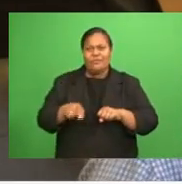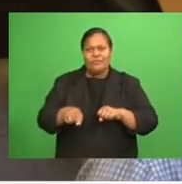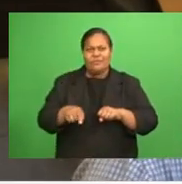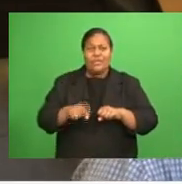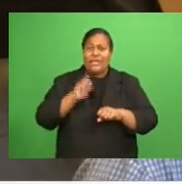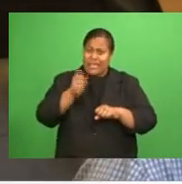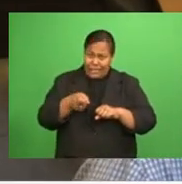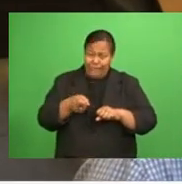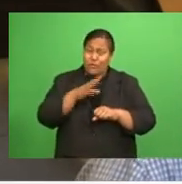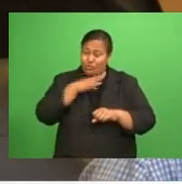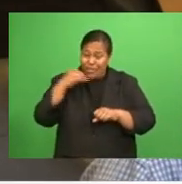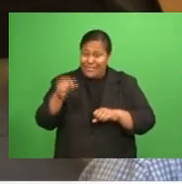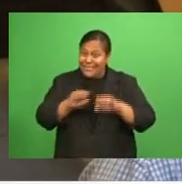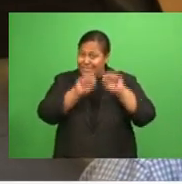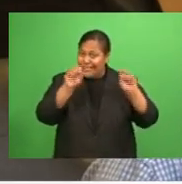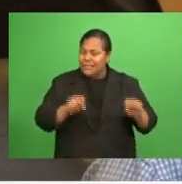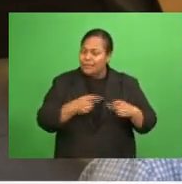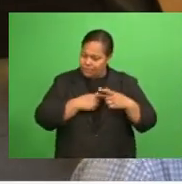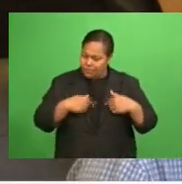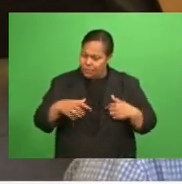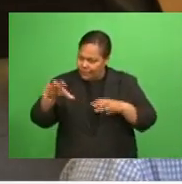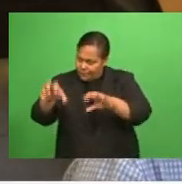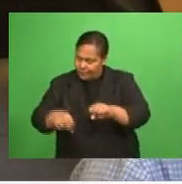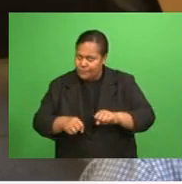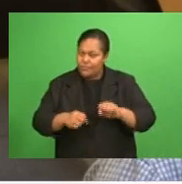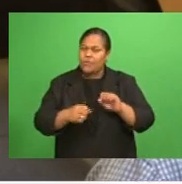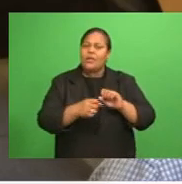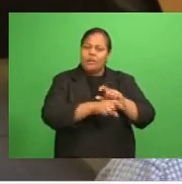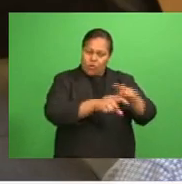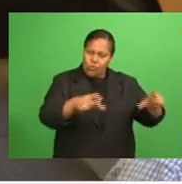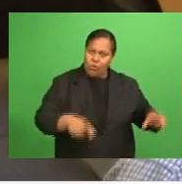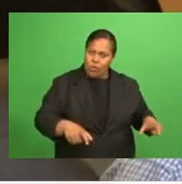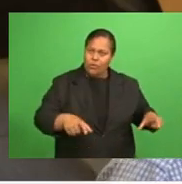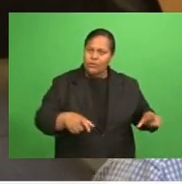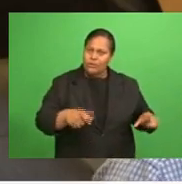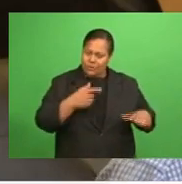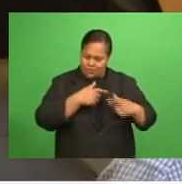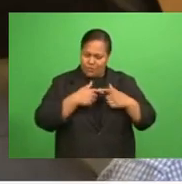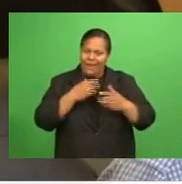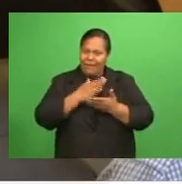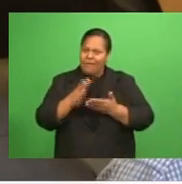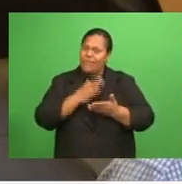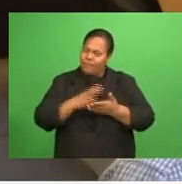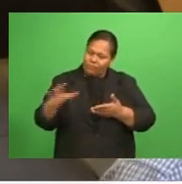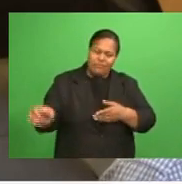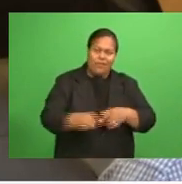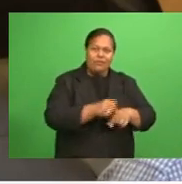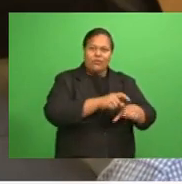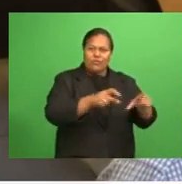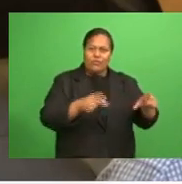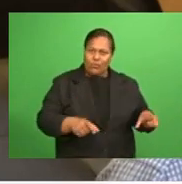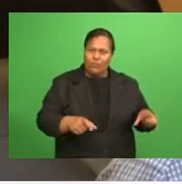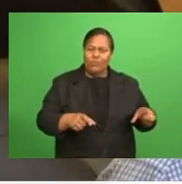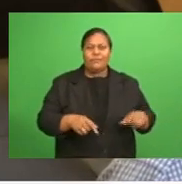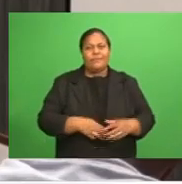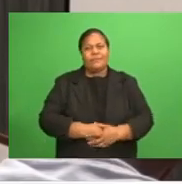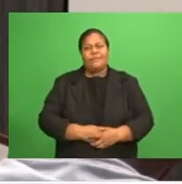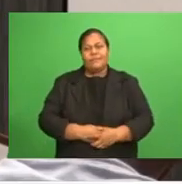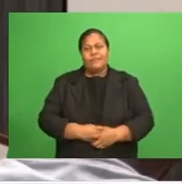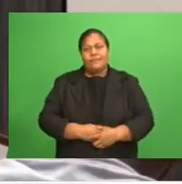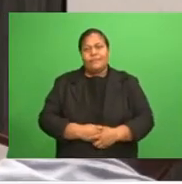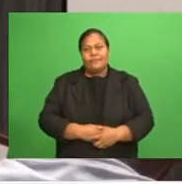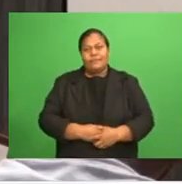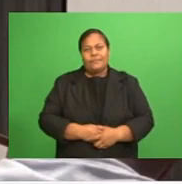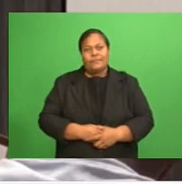will still have the backing of the law, will prosecute them, and will take them to the normal course of prosecution.